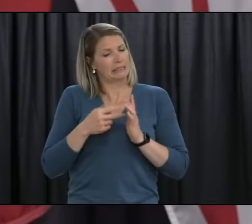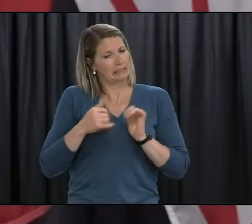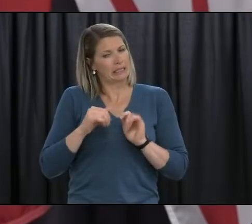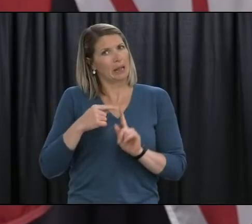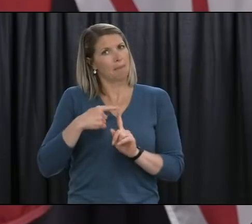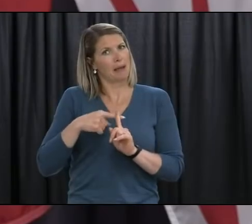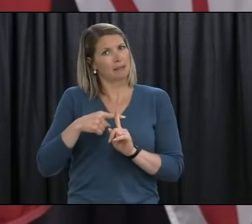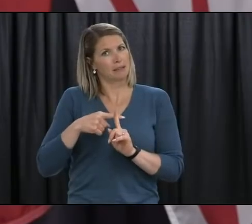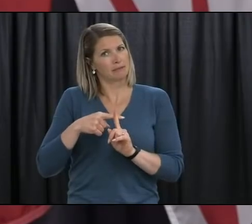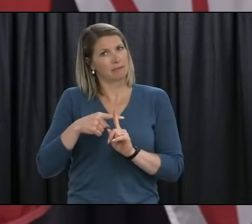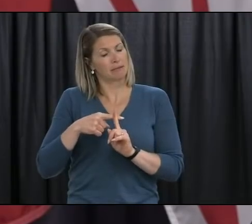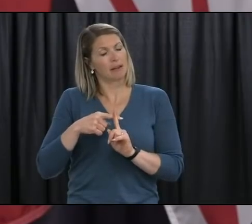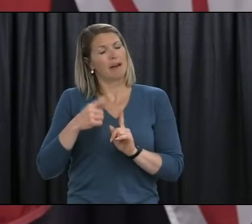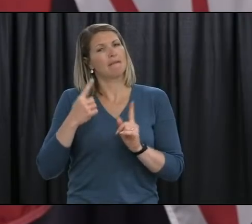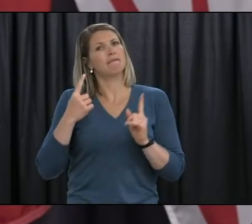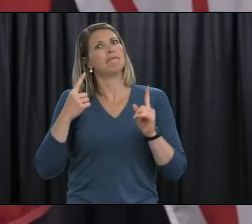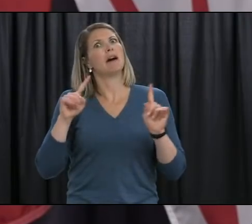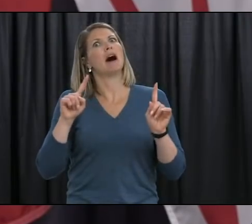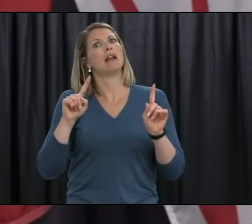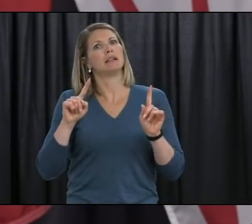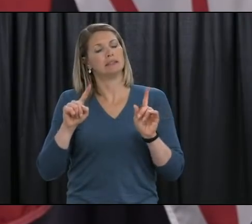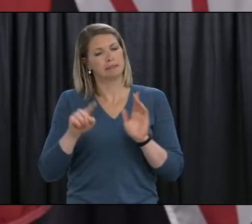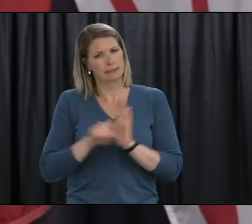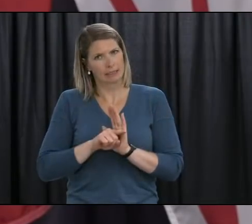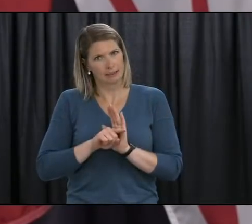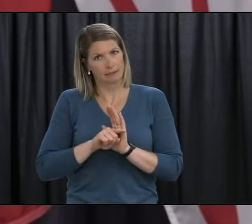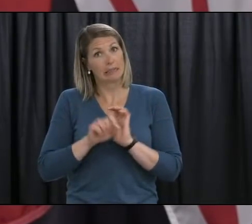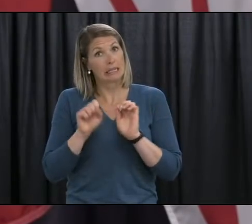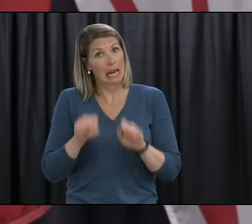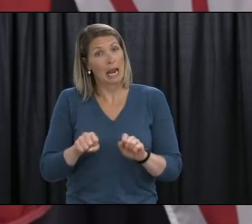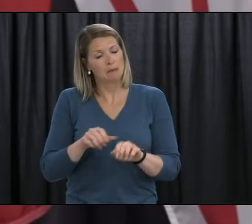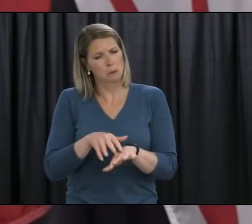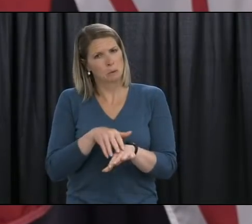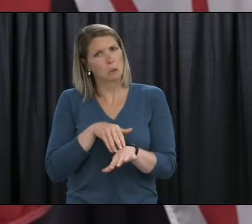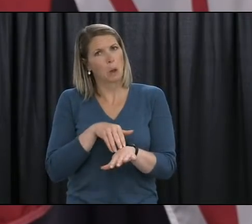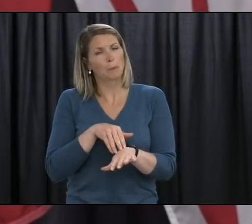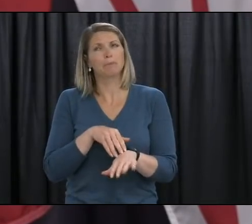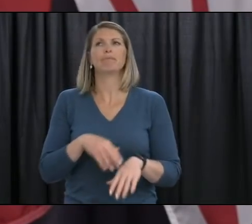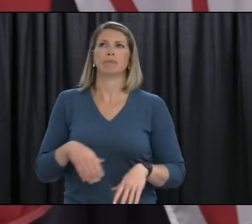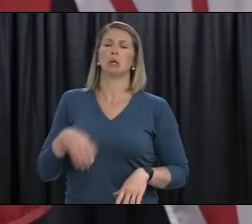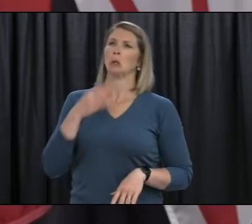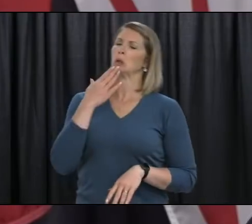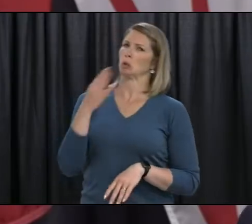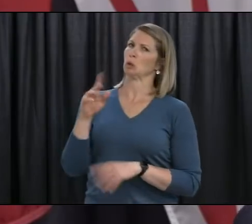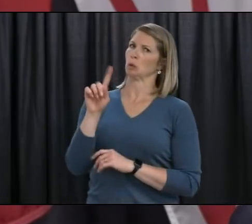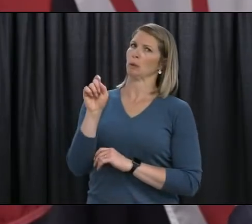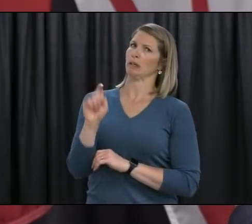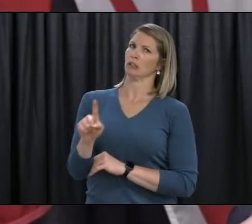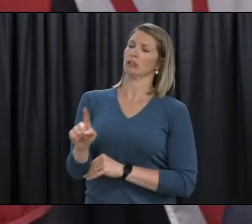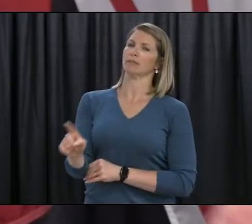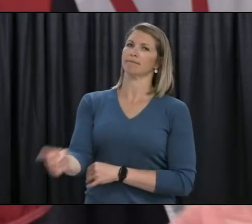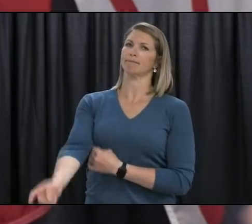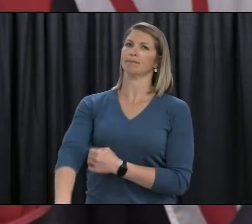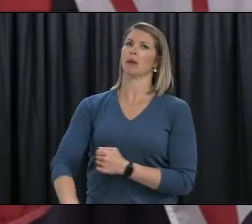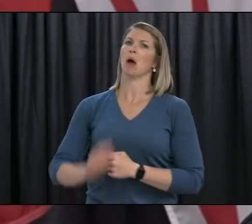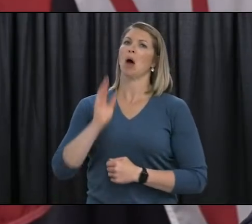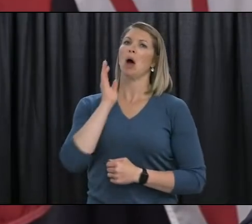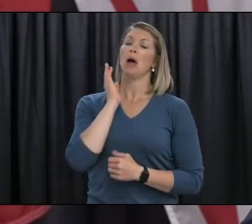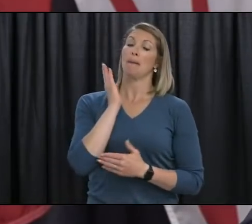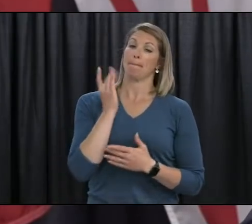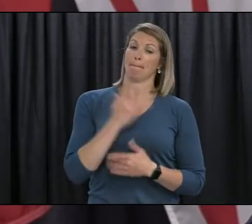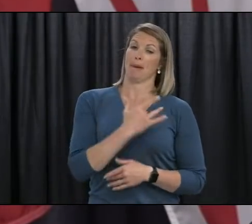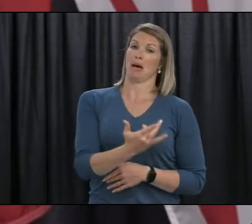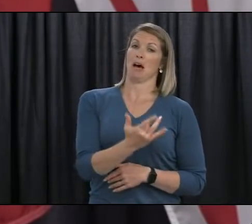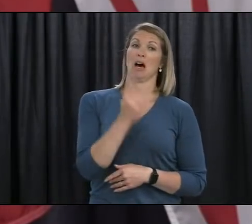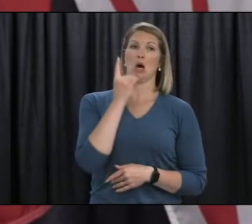and the explanation, I think, is a great one, because I know when people look at the incubation period of 14 days, they would think then, okay, then